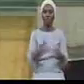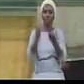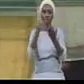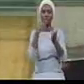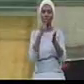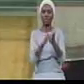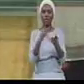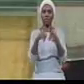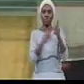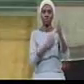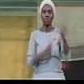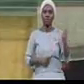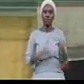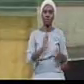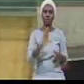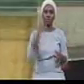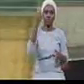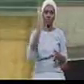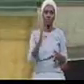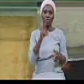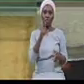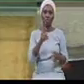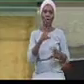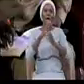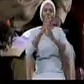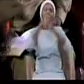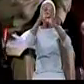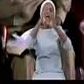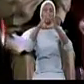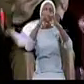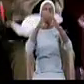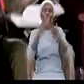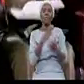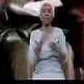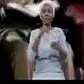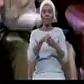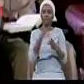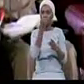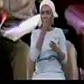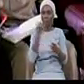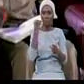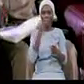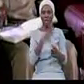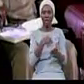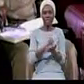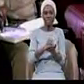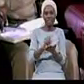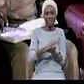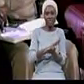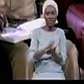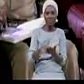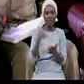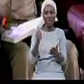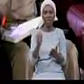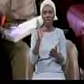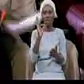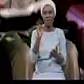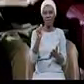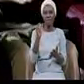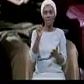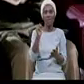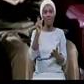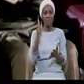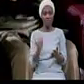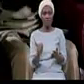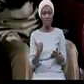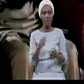God, blow ye the trumpet in Zion. Sanctify a fast. Call a